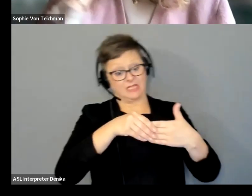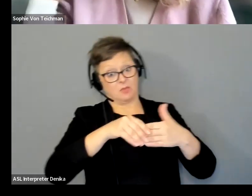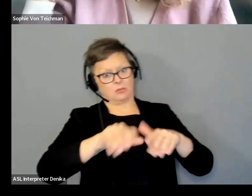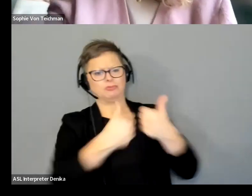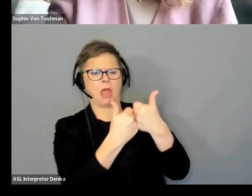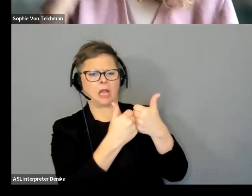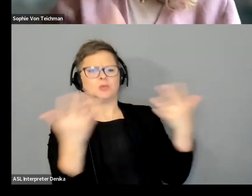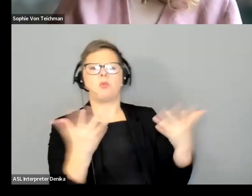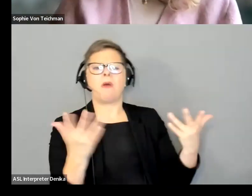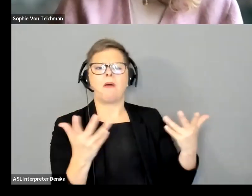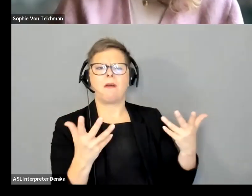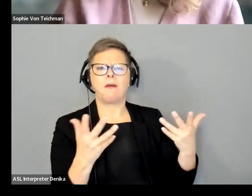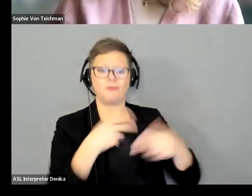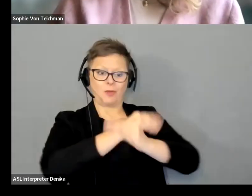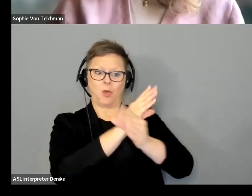about remote work.